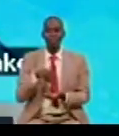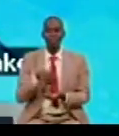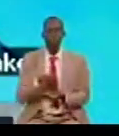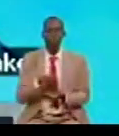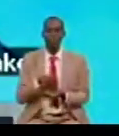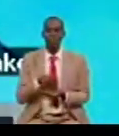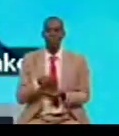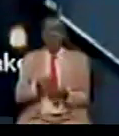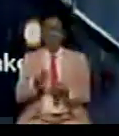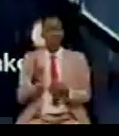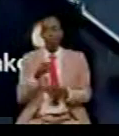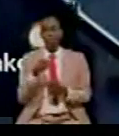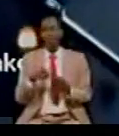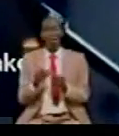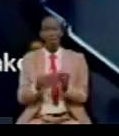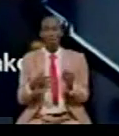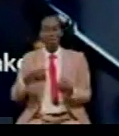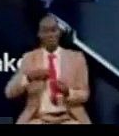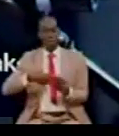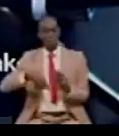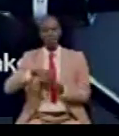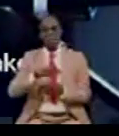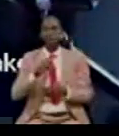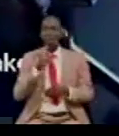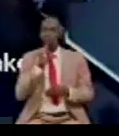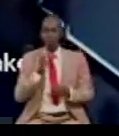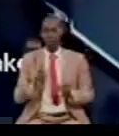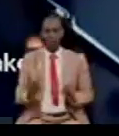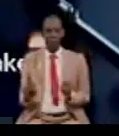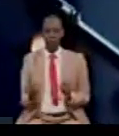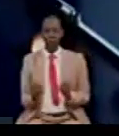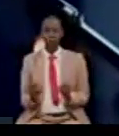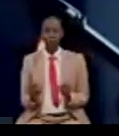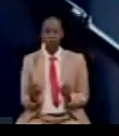when everything around me is shaking.